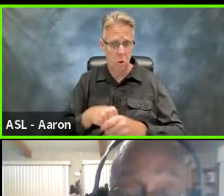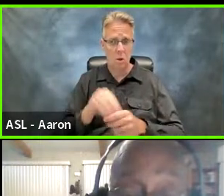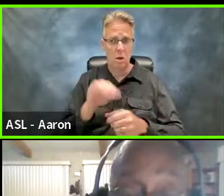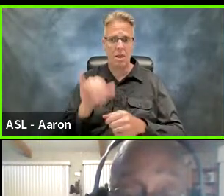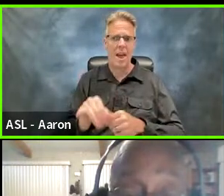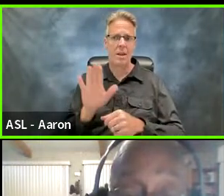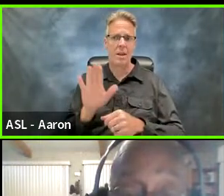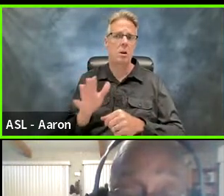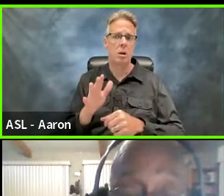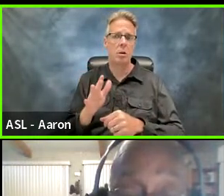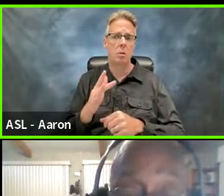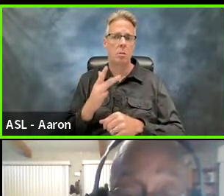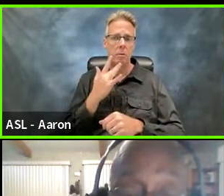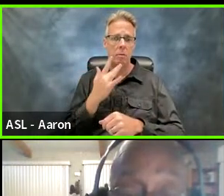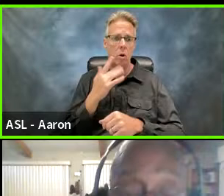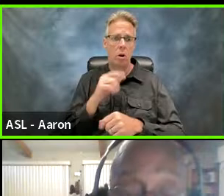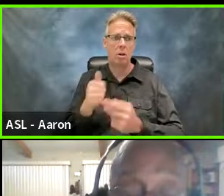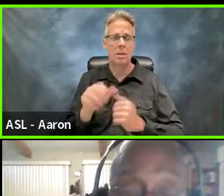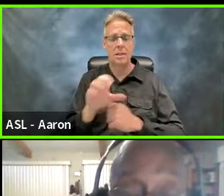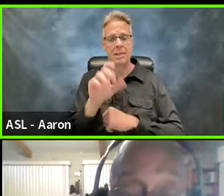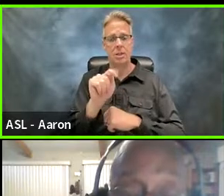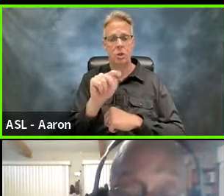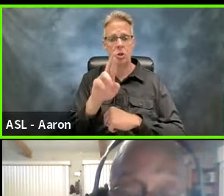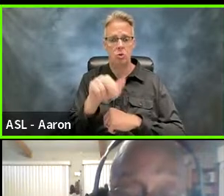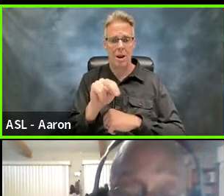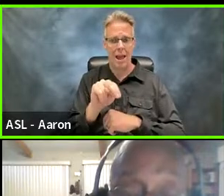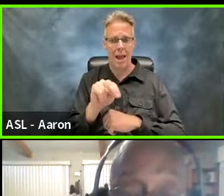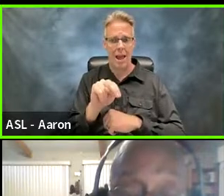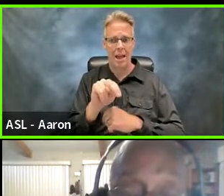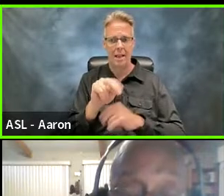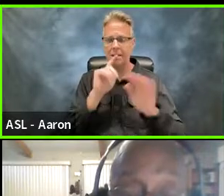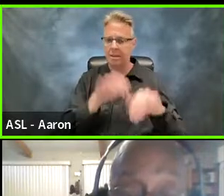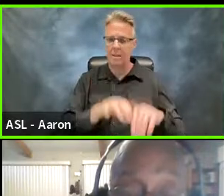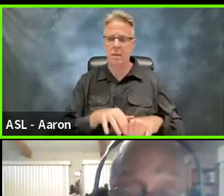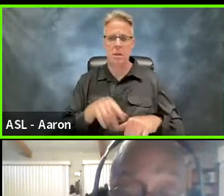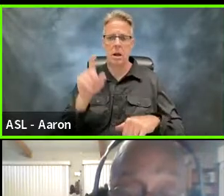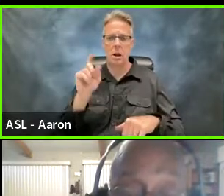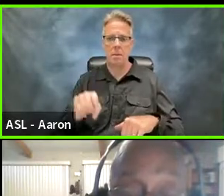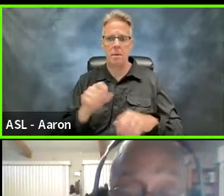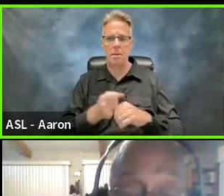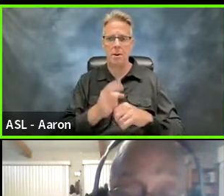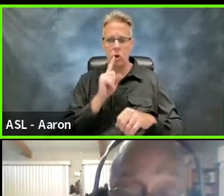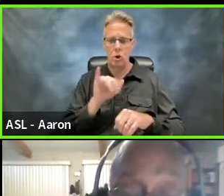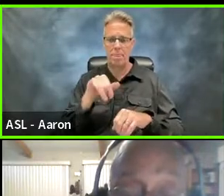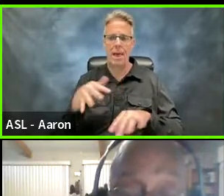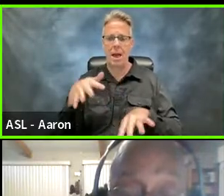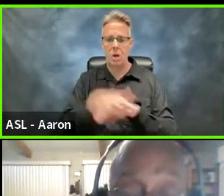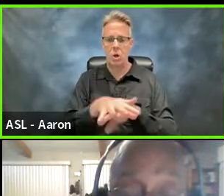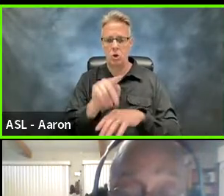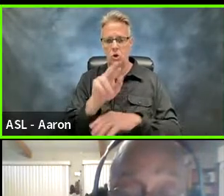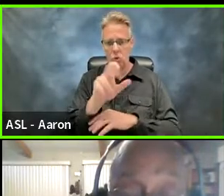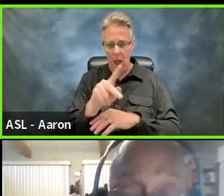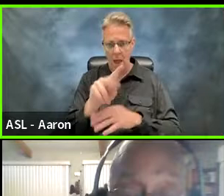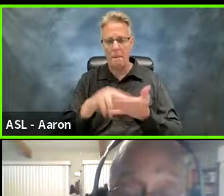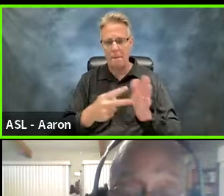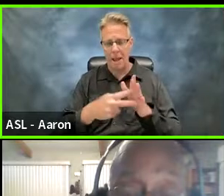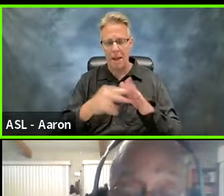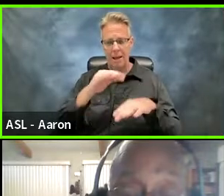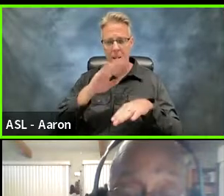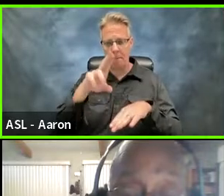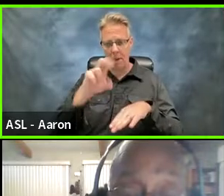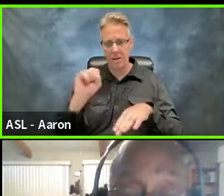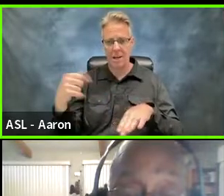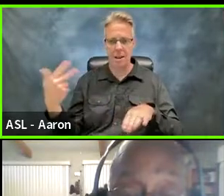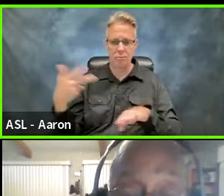preferred alternative. C-Tran wrote back and said, and it needs to be embedded track so that buses can run over the thing